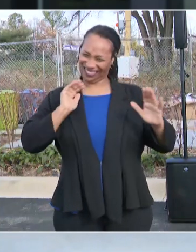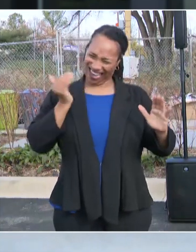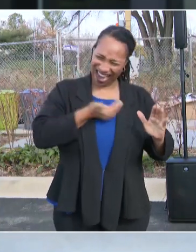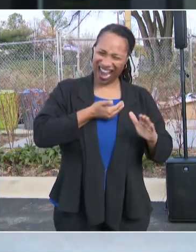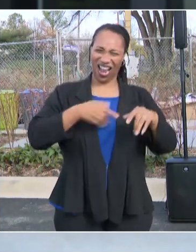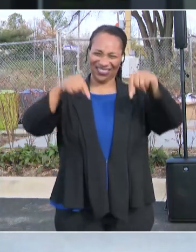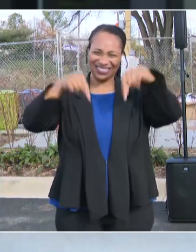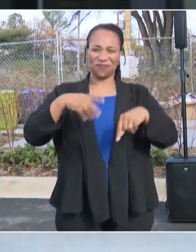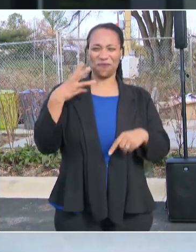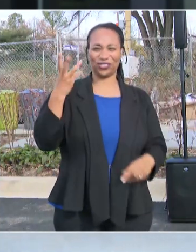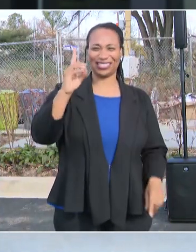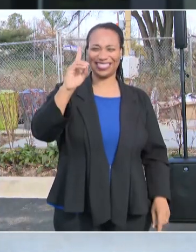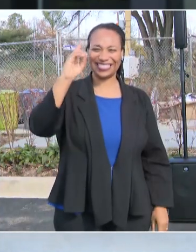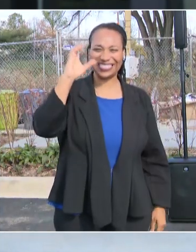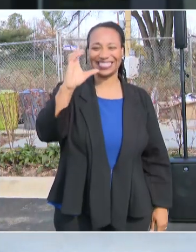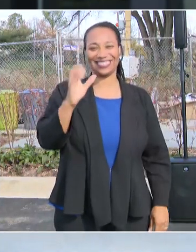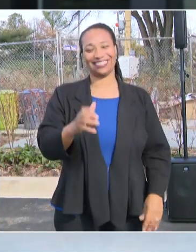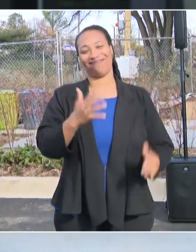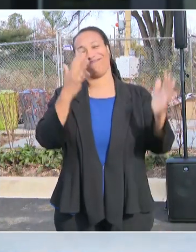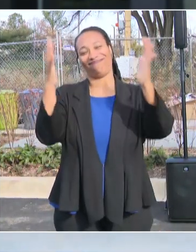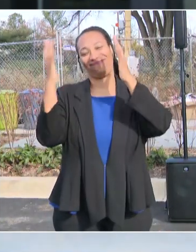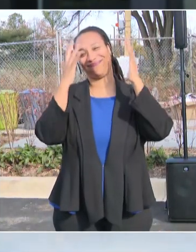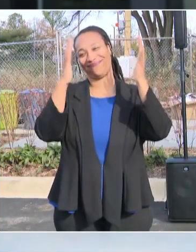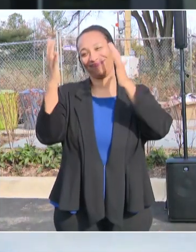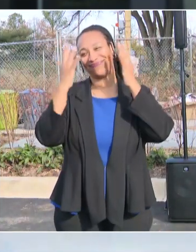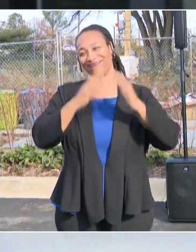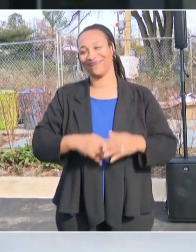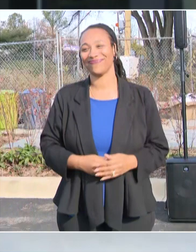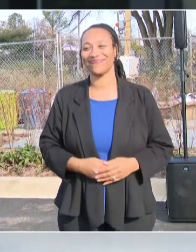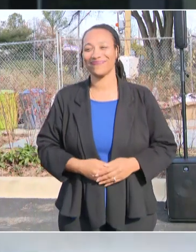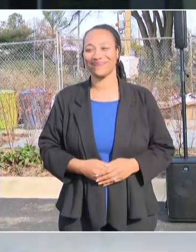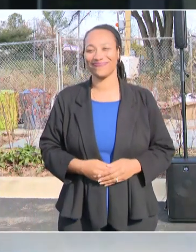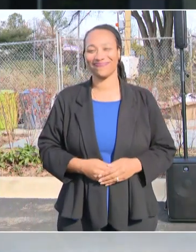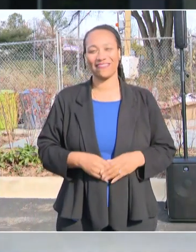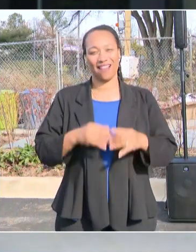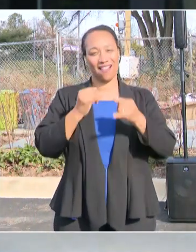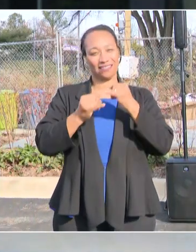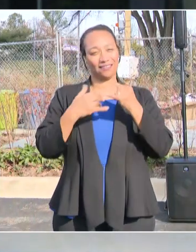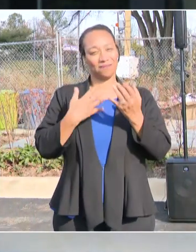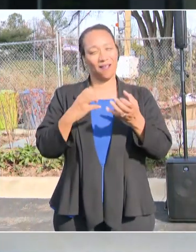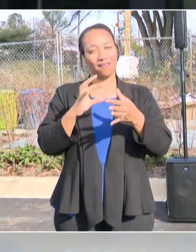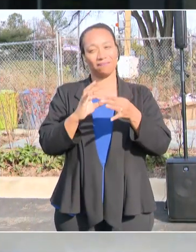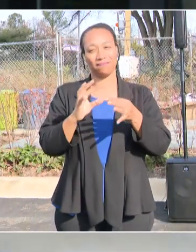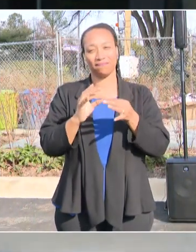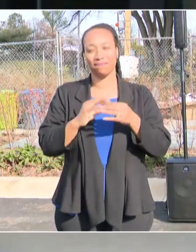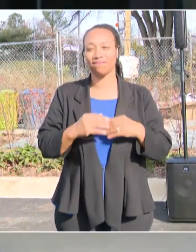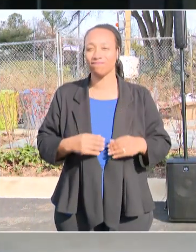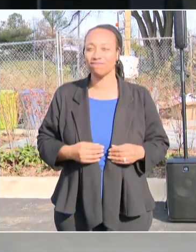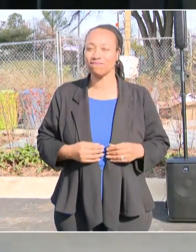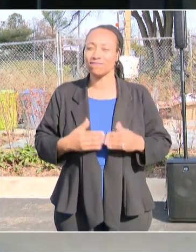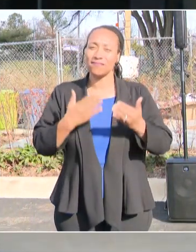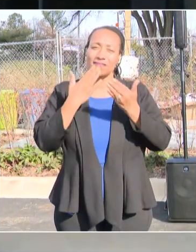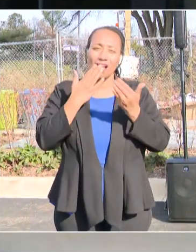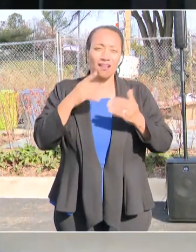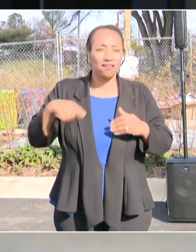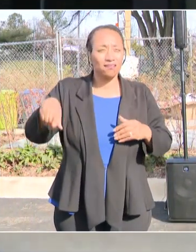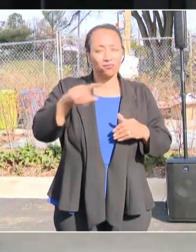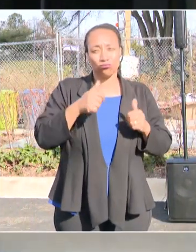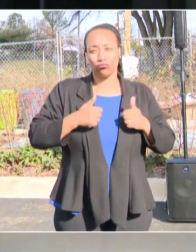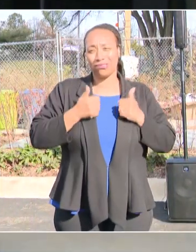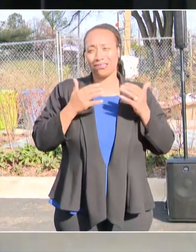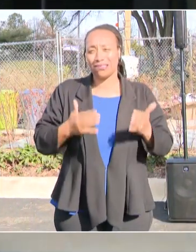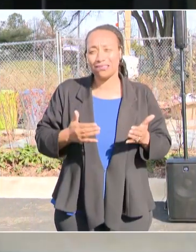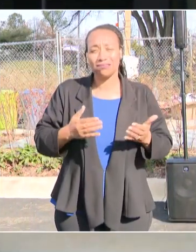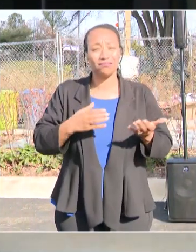I want to, in closing, I want to just thank the residents of Berry Farm, the Resident Council, the Tenant